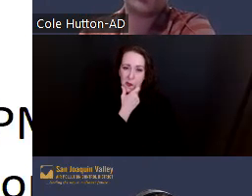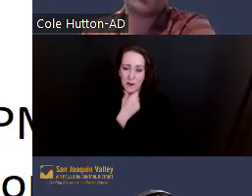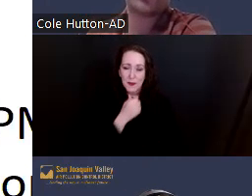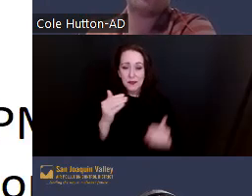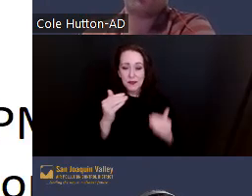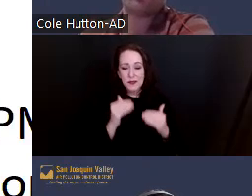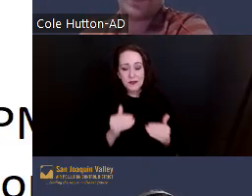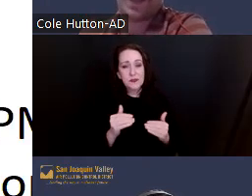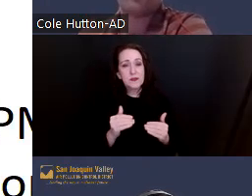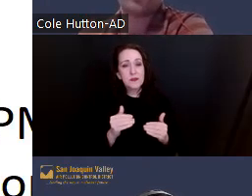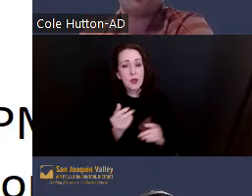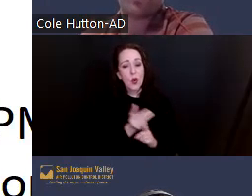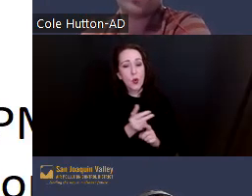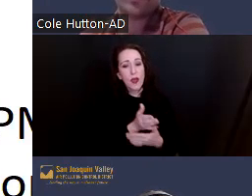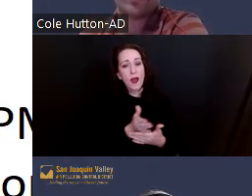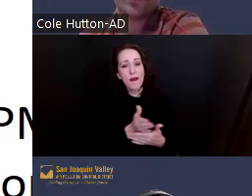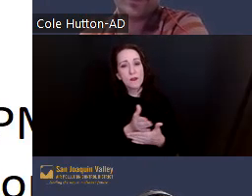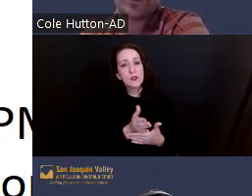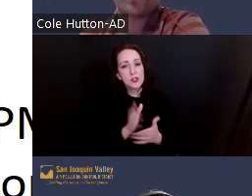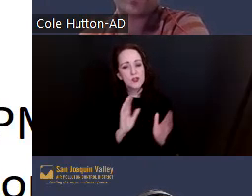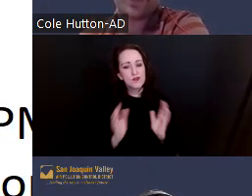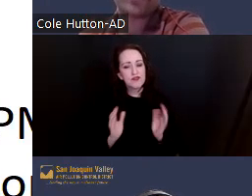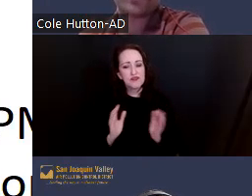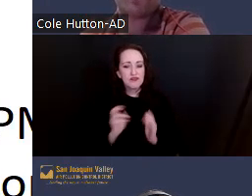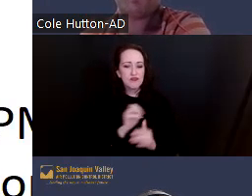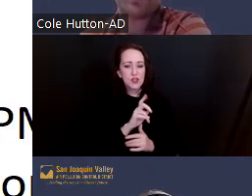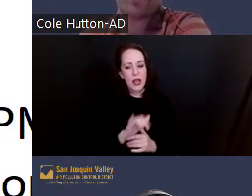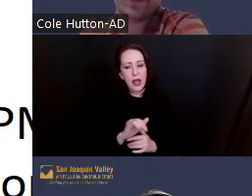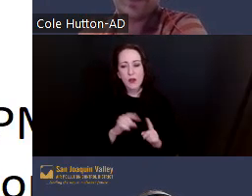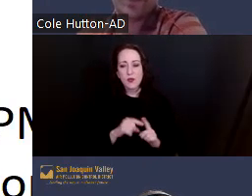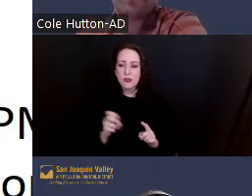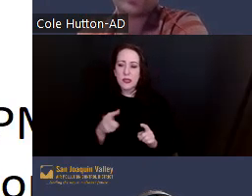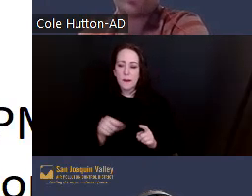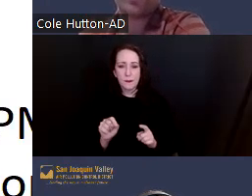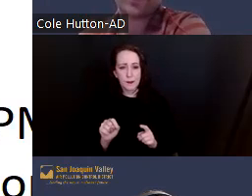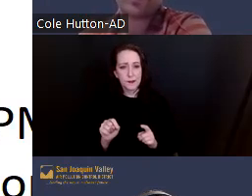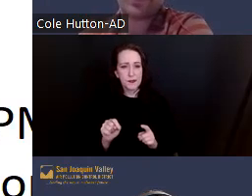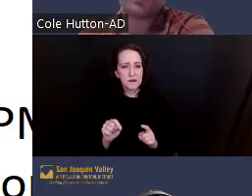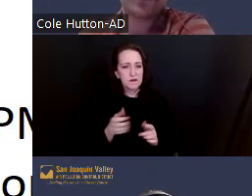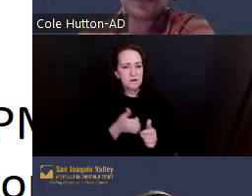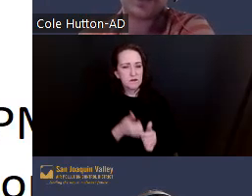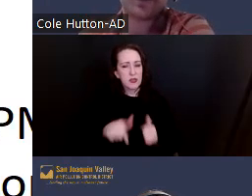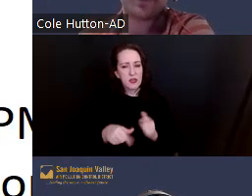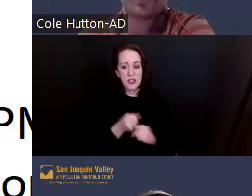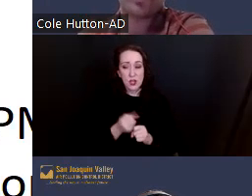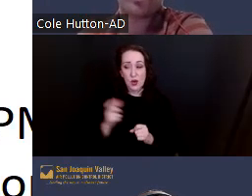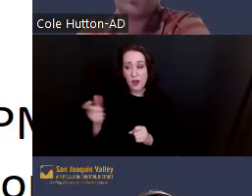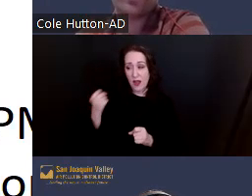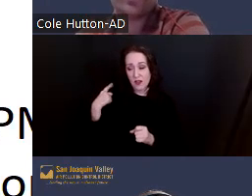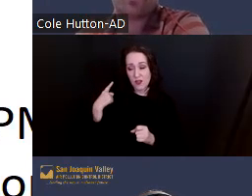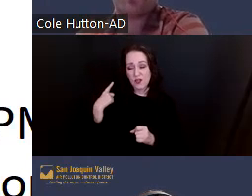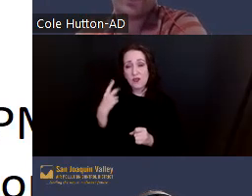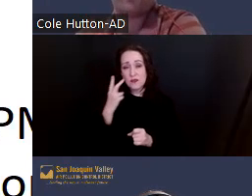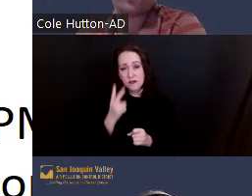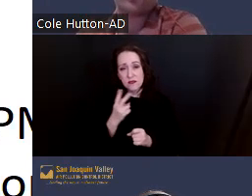Next, looking at some quarterly average comparisons of the July to September period based on this year and last year. You can